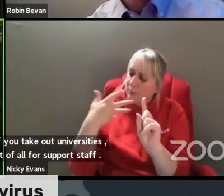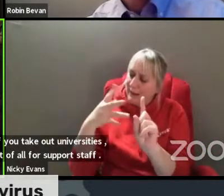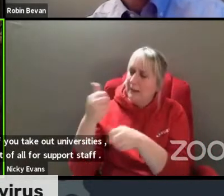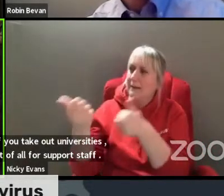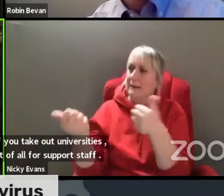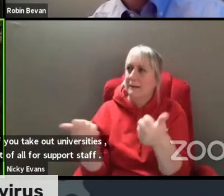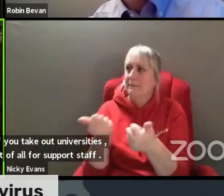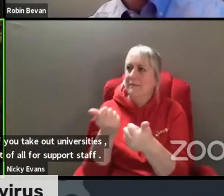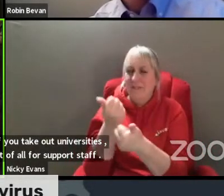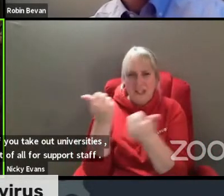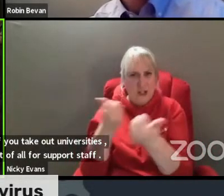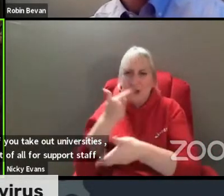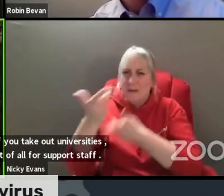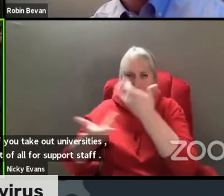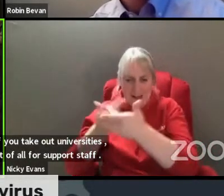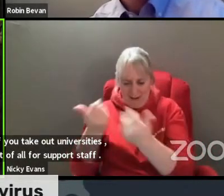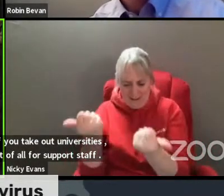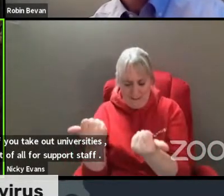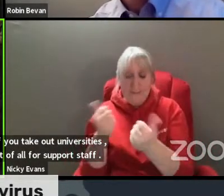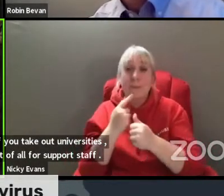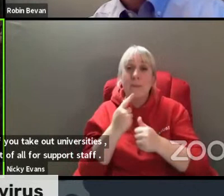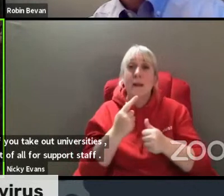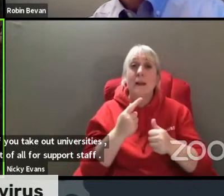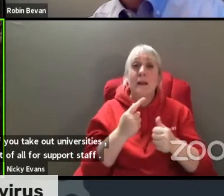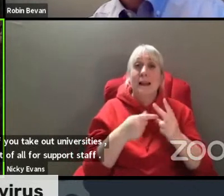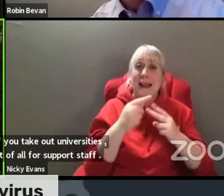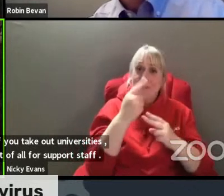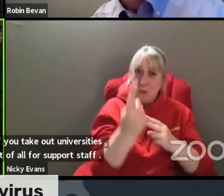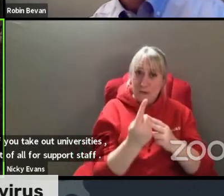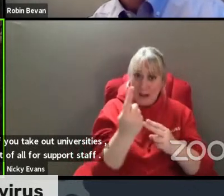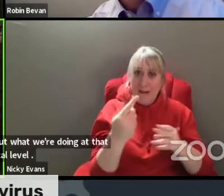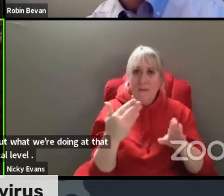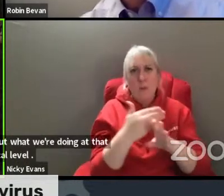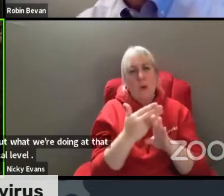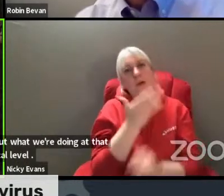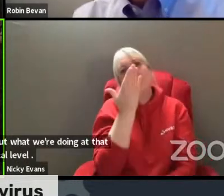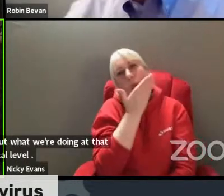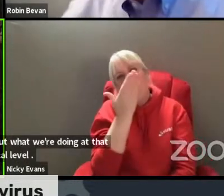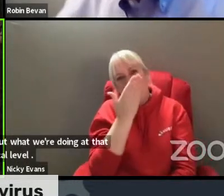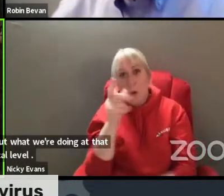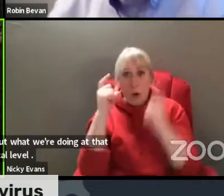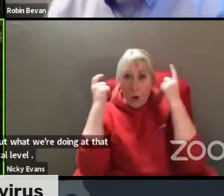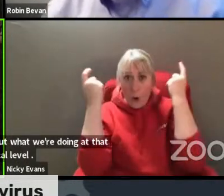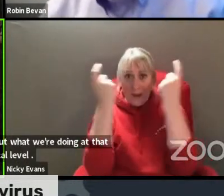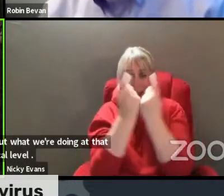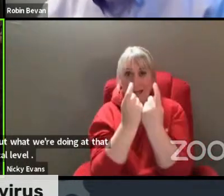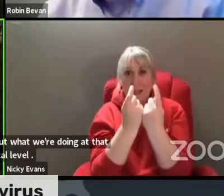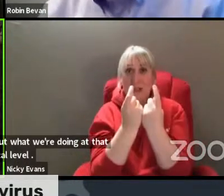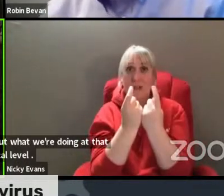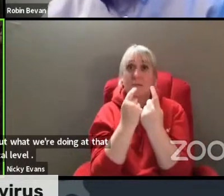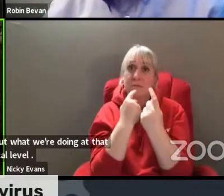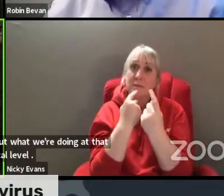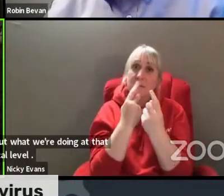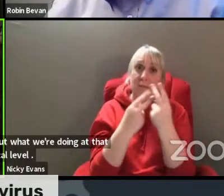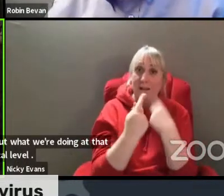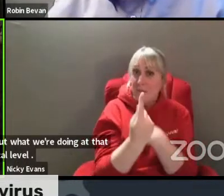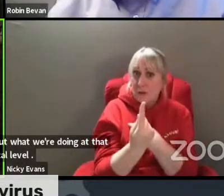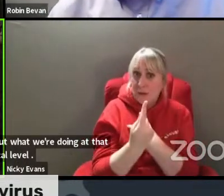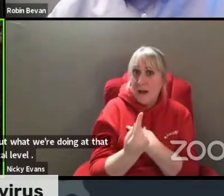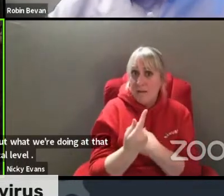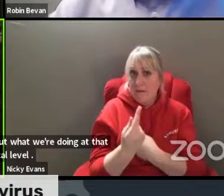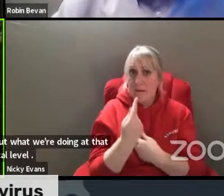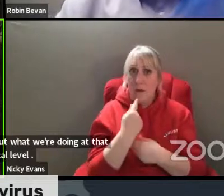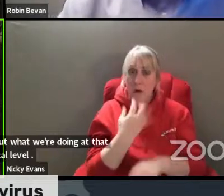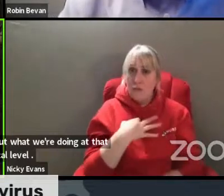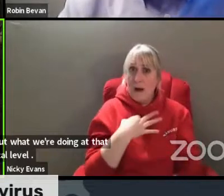And if you are in a school or college with a rep, we want to ask reps to hold virtual meetings of